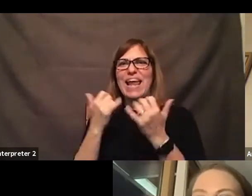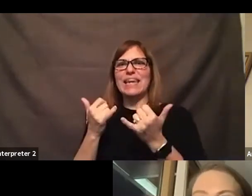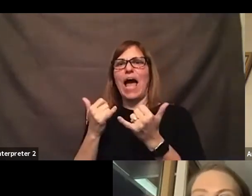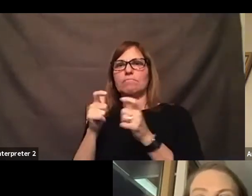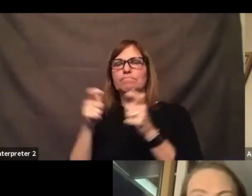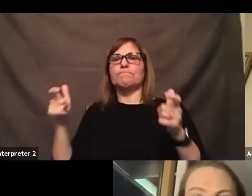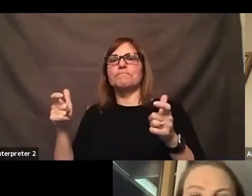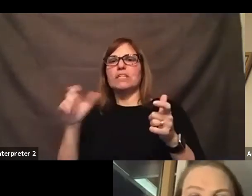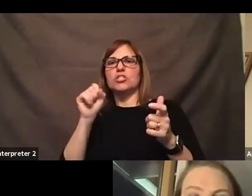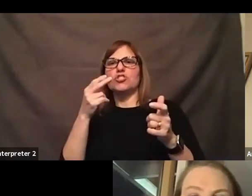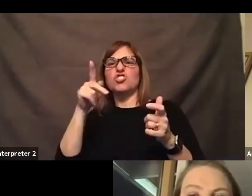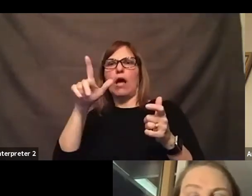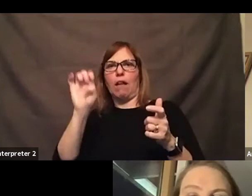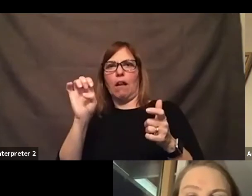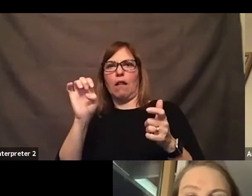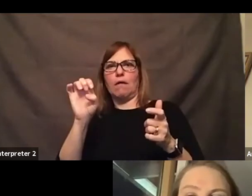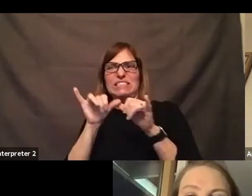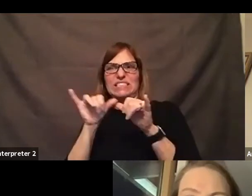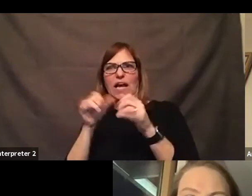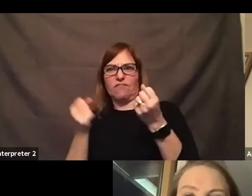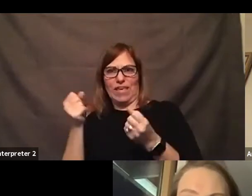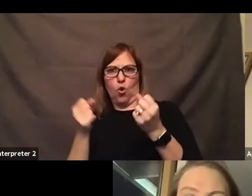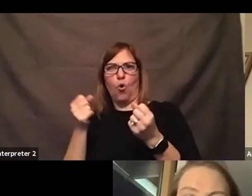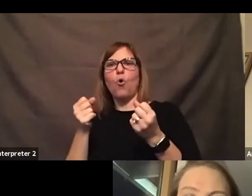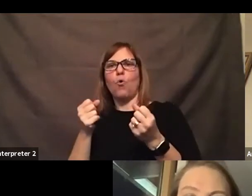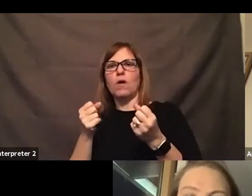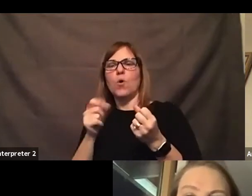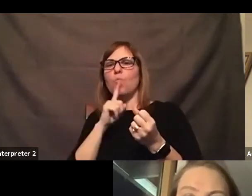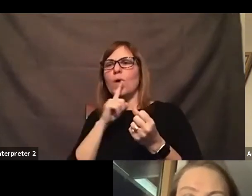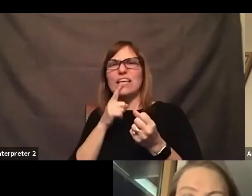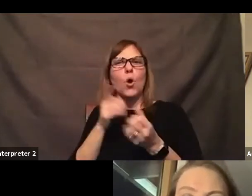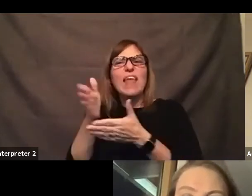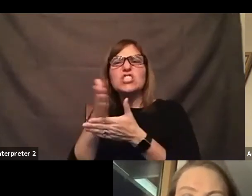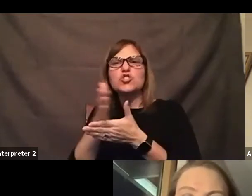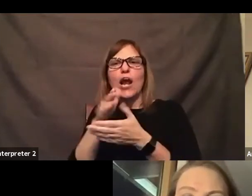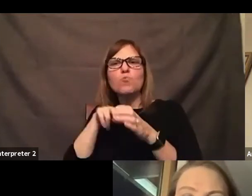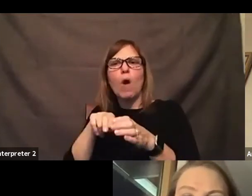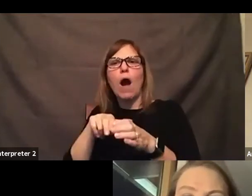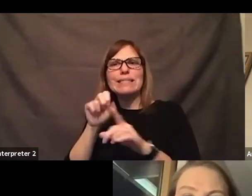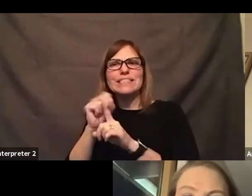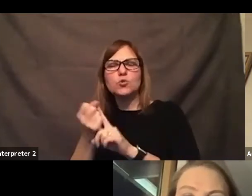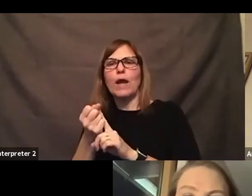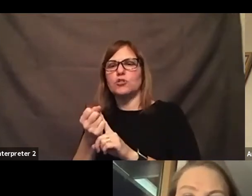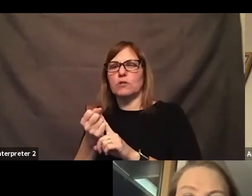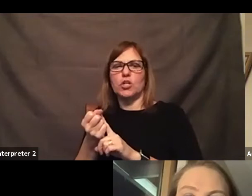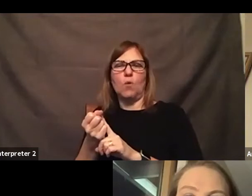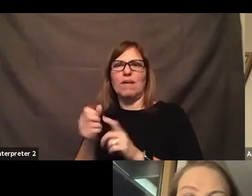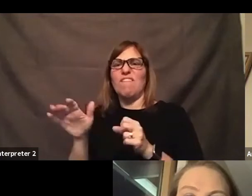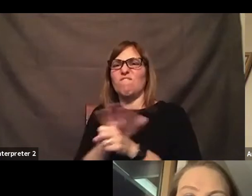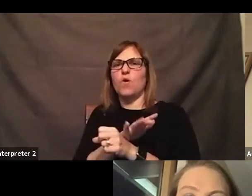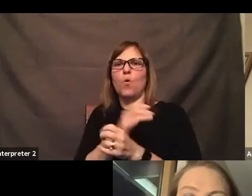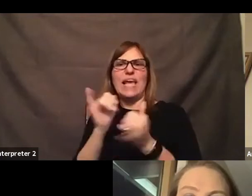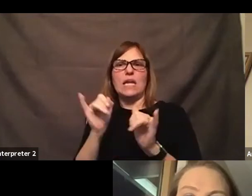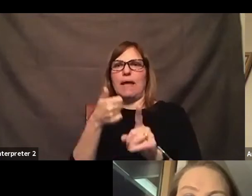transport, a handful of people in a shared ride in a fully autonomous manner. And one